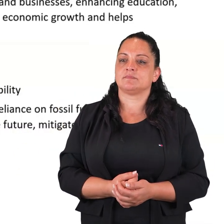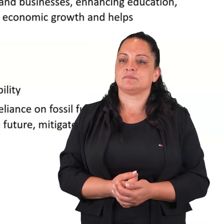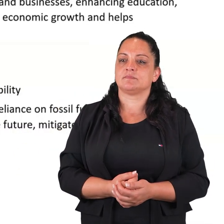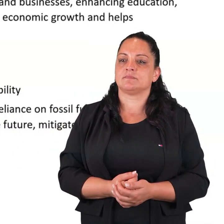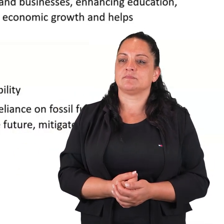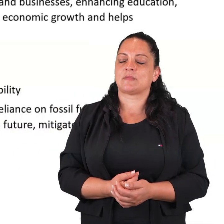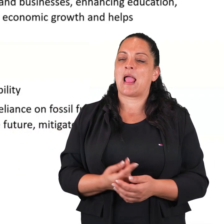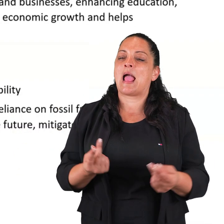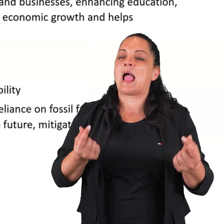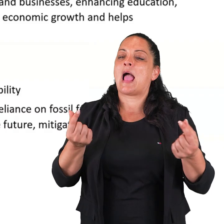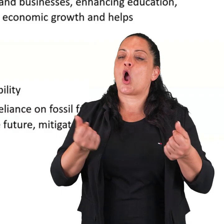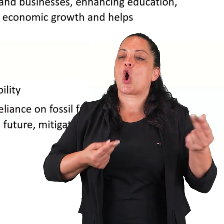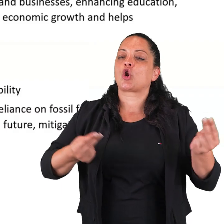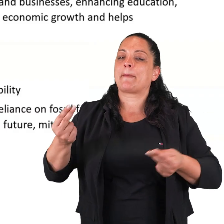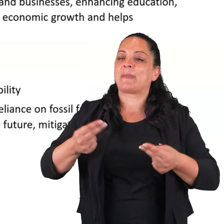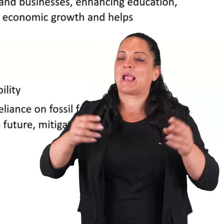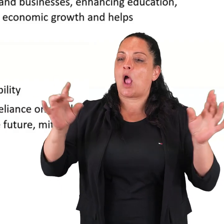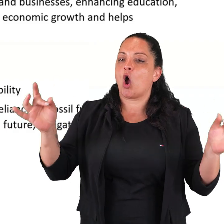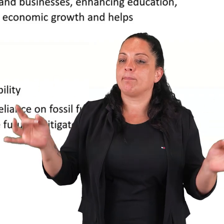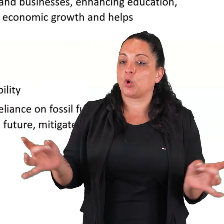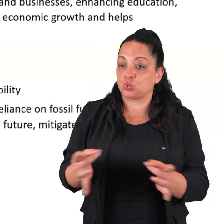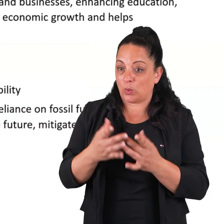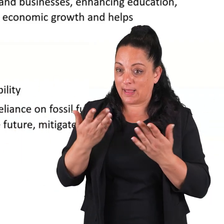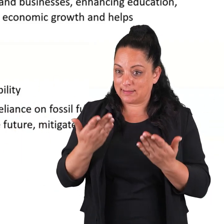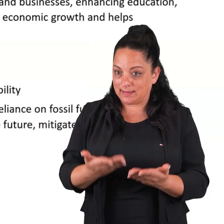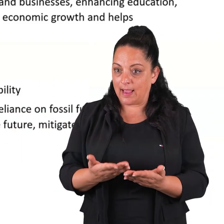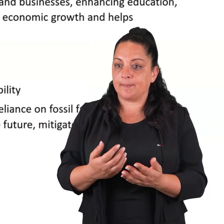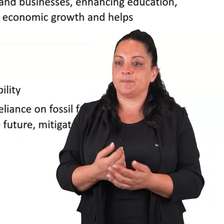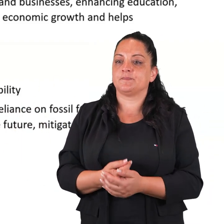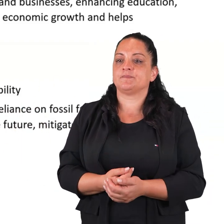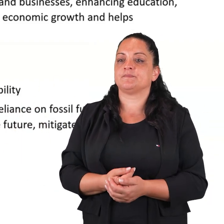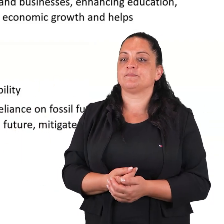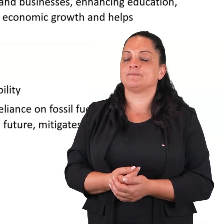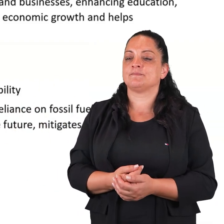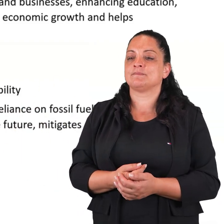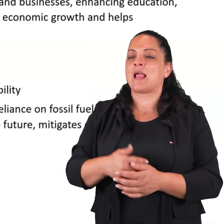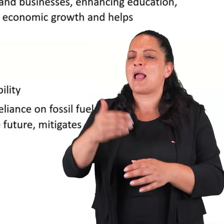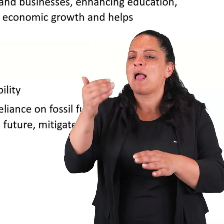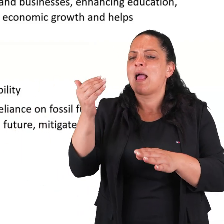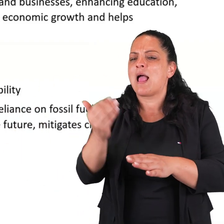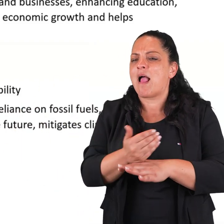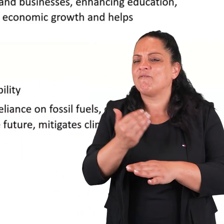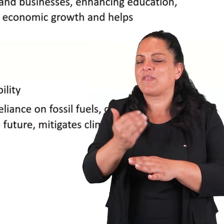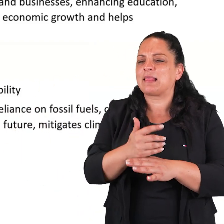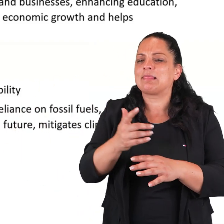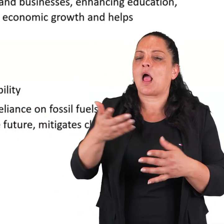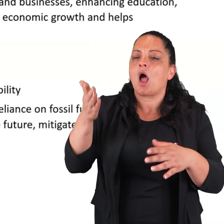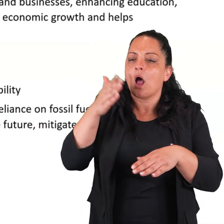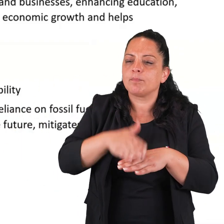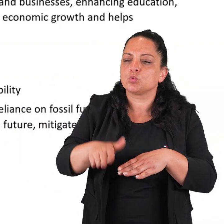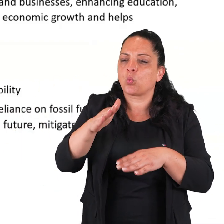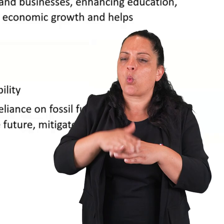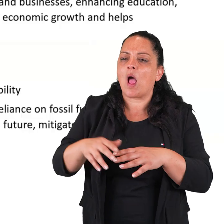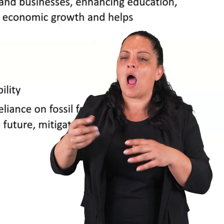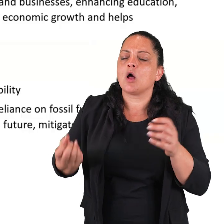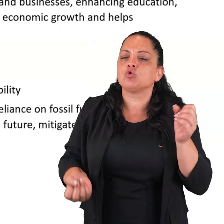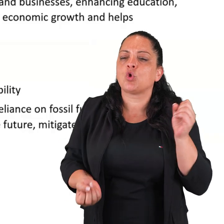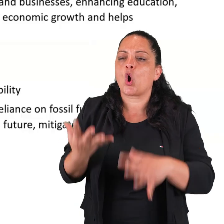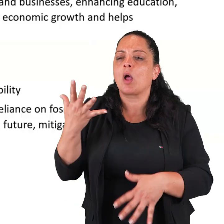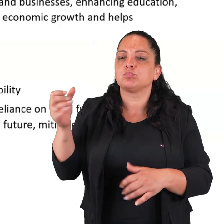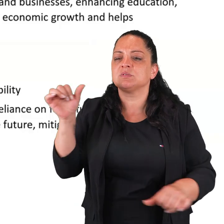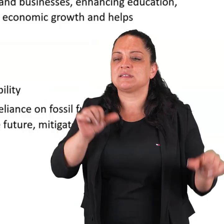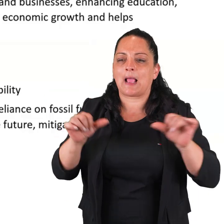of accessibility of the environment: improve quality of life and economic opportunities,